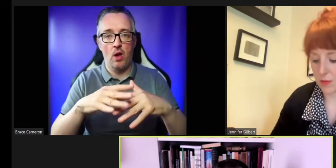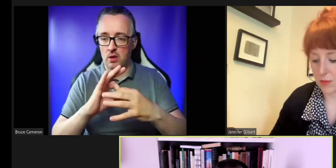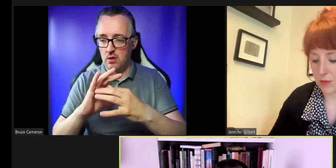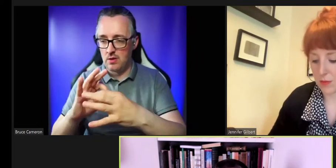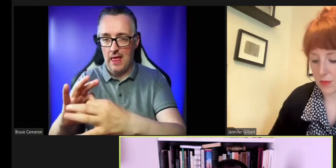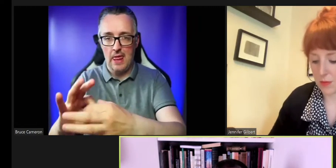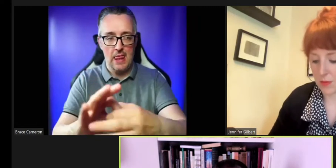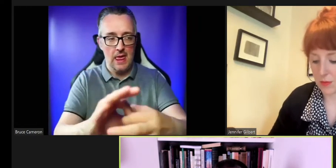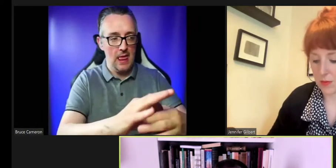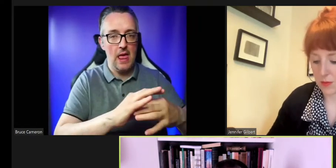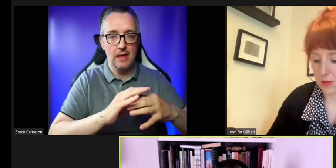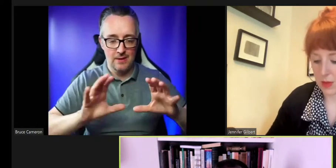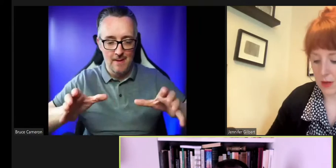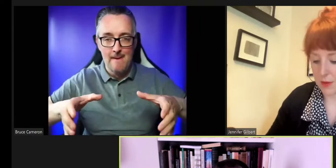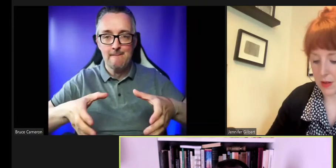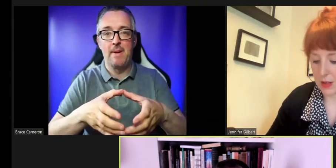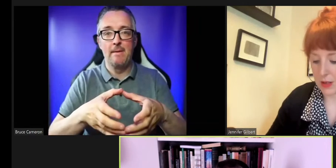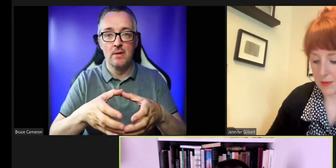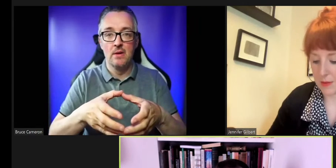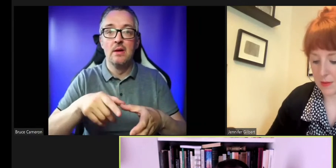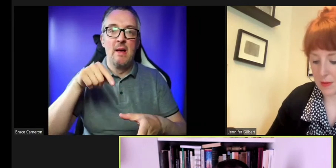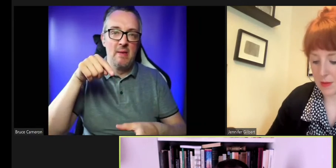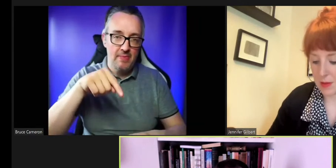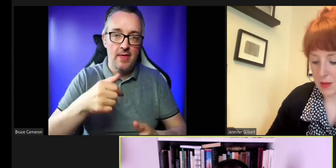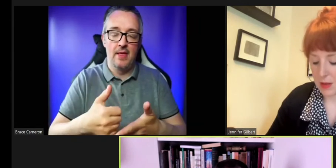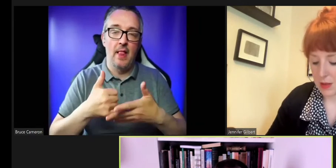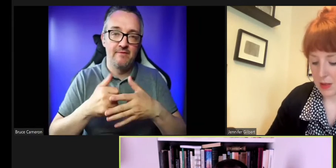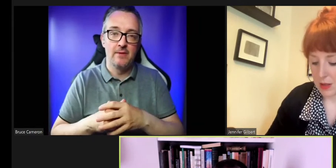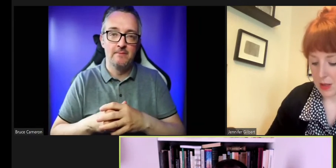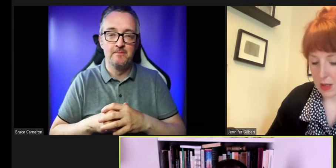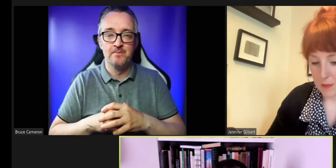really helpful. Really helpful.